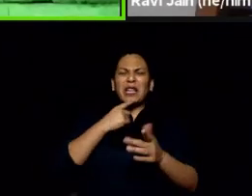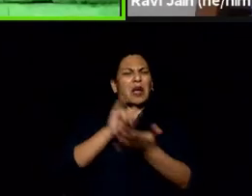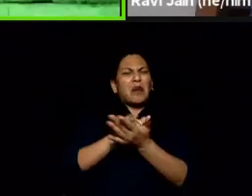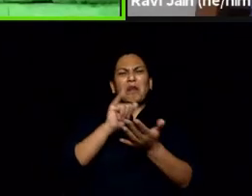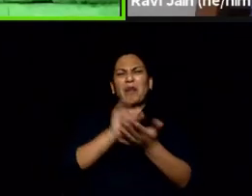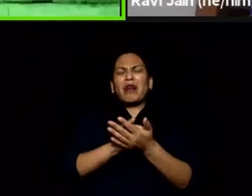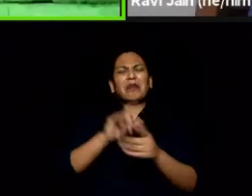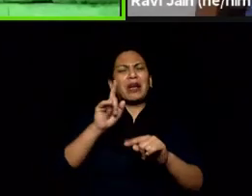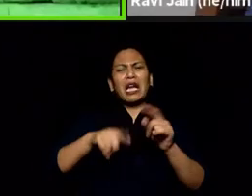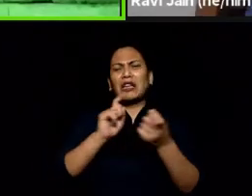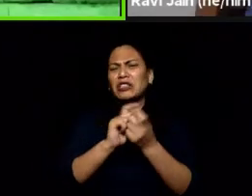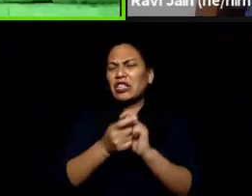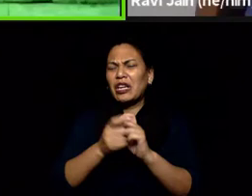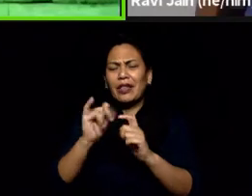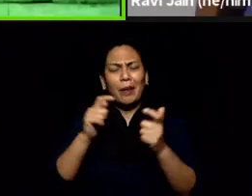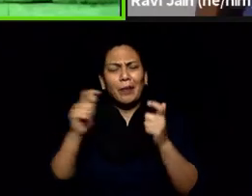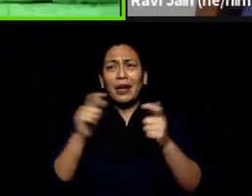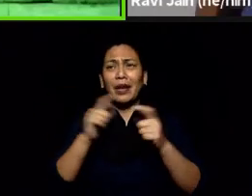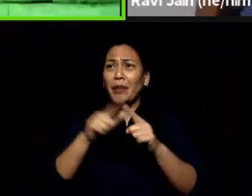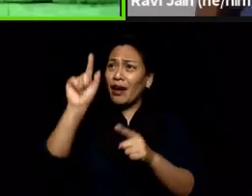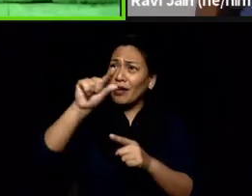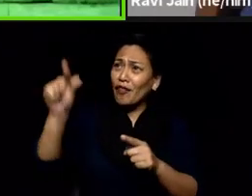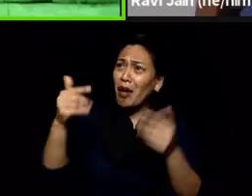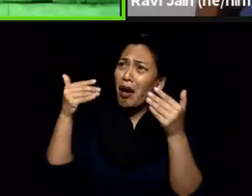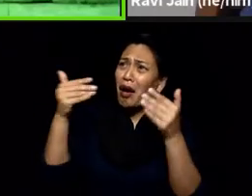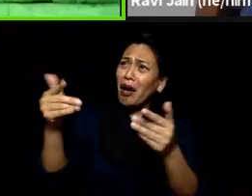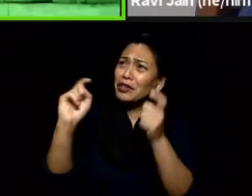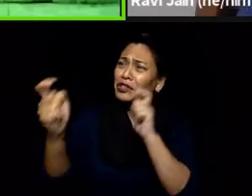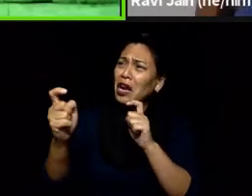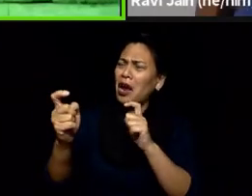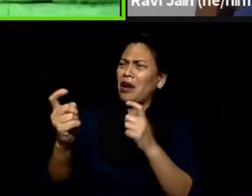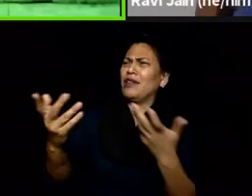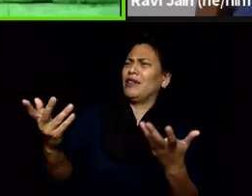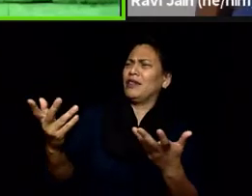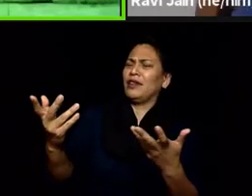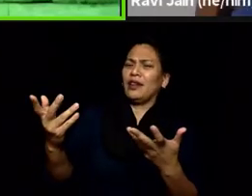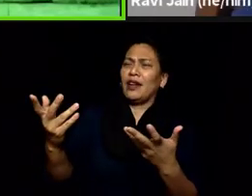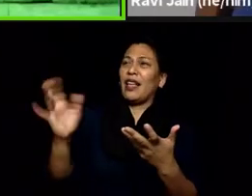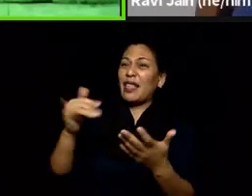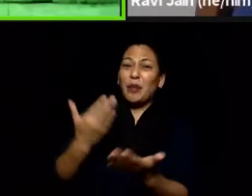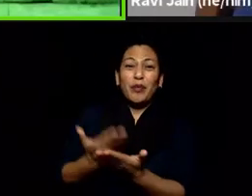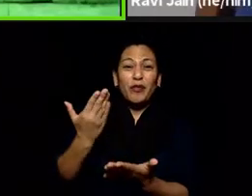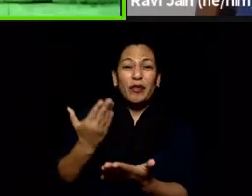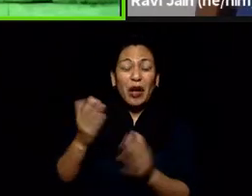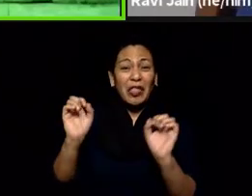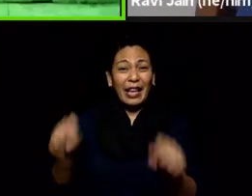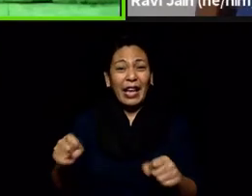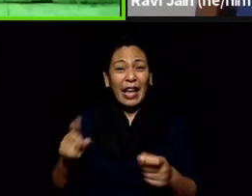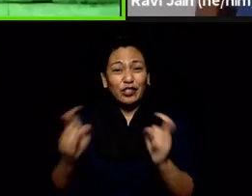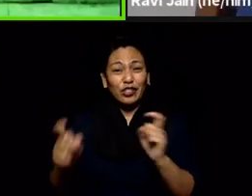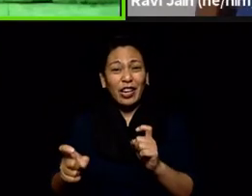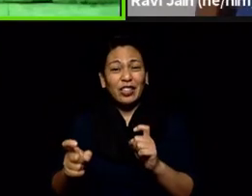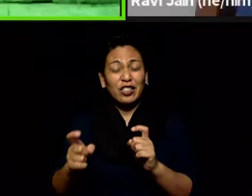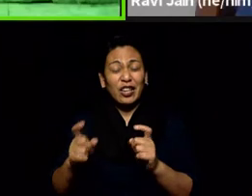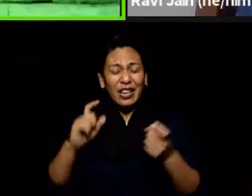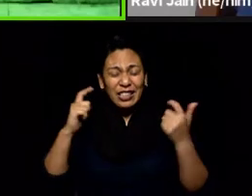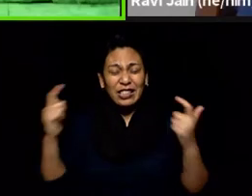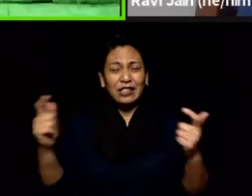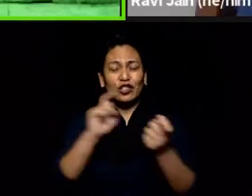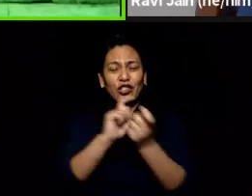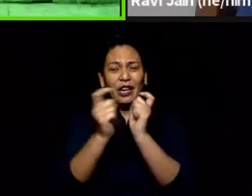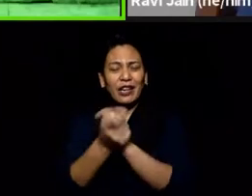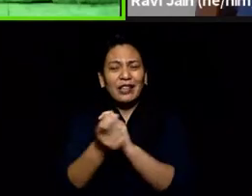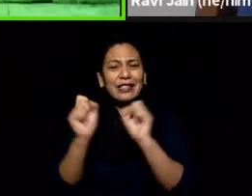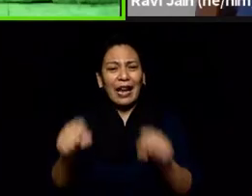personally think, well, then how the hell are we going to do anything, showed me that, in fact, they can. Those massive things can